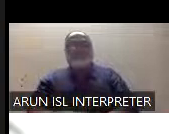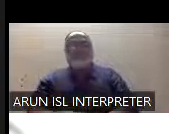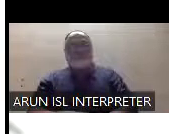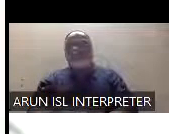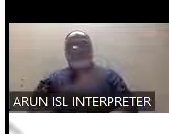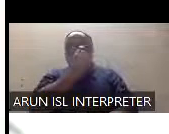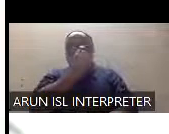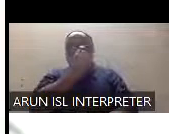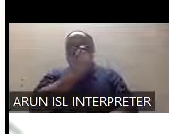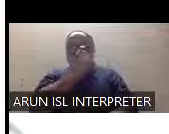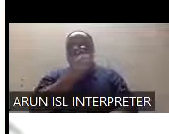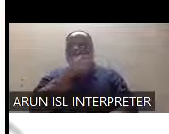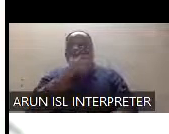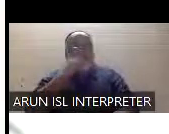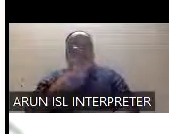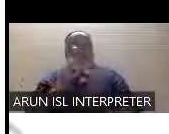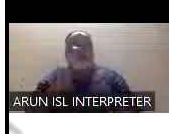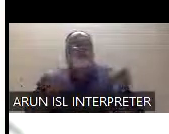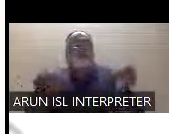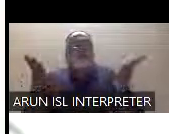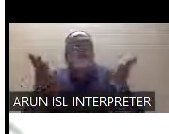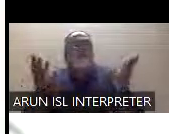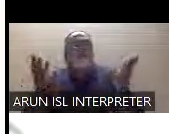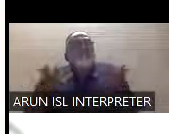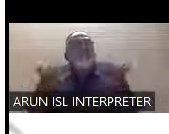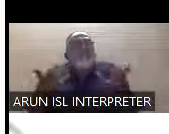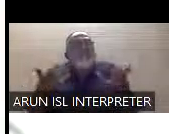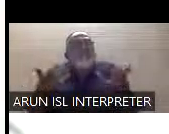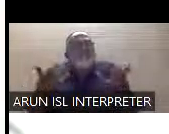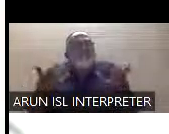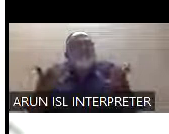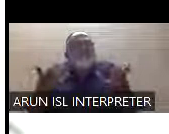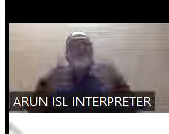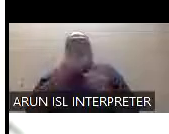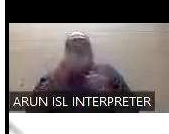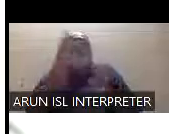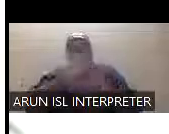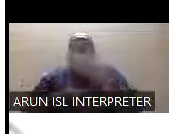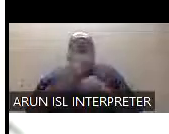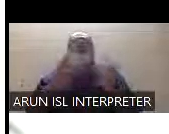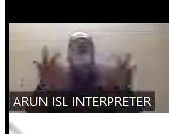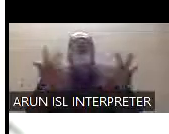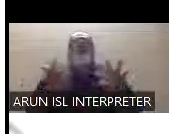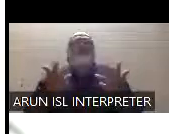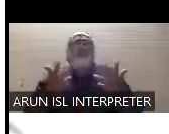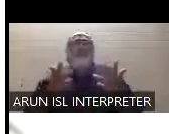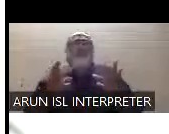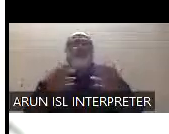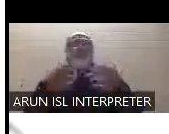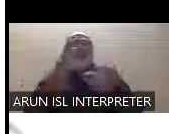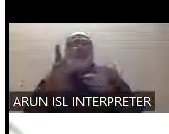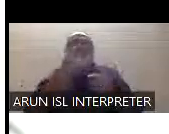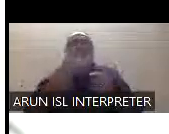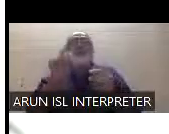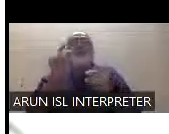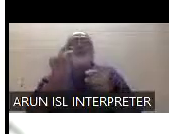So to start with, I'm sure this is something which is already covered for you in one of your initial sessions, where when we look at the UN